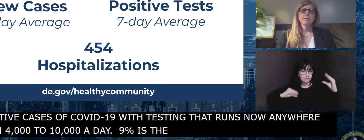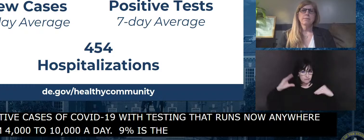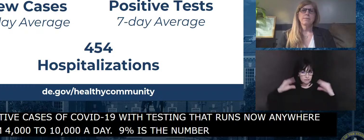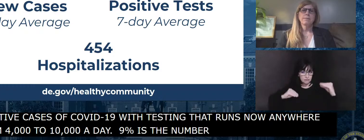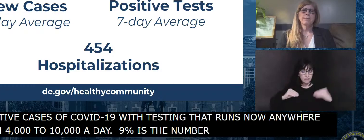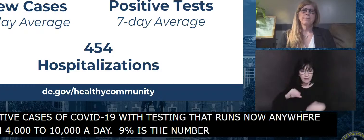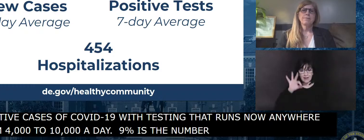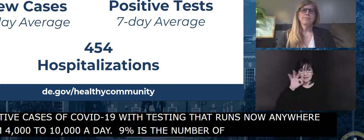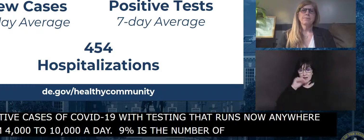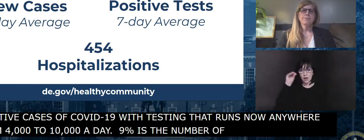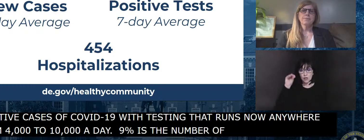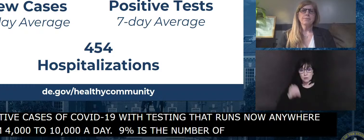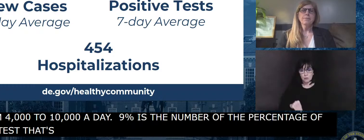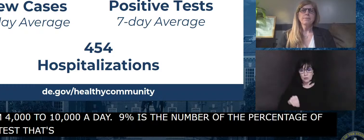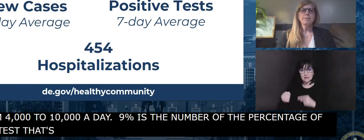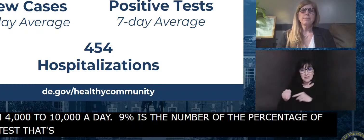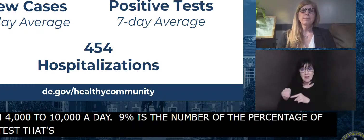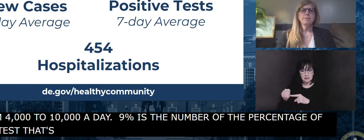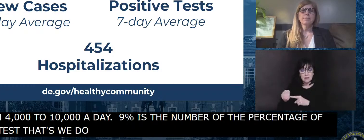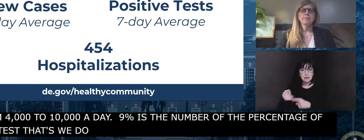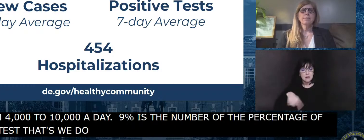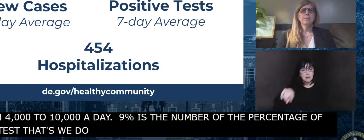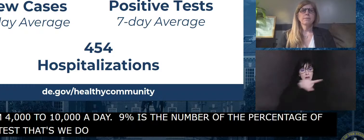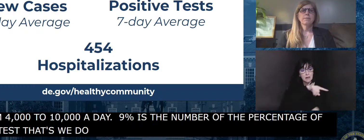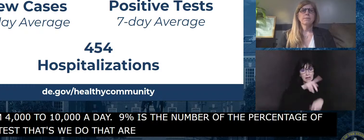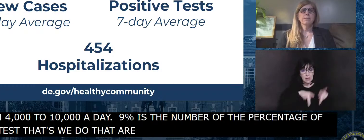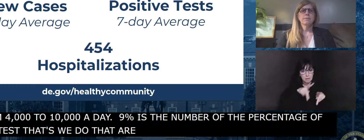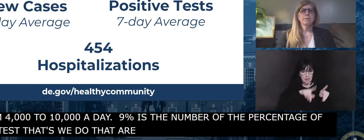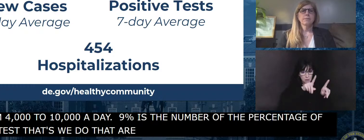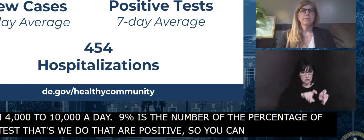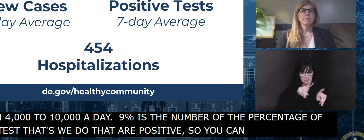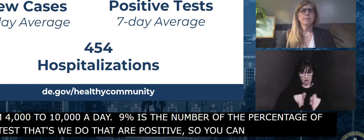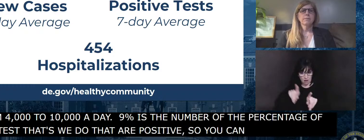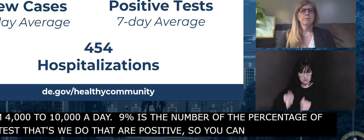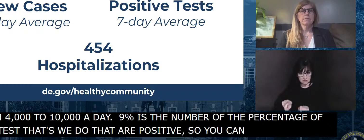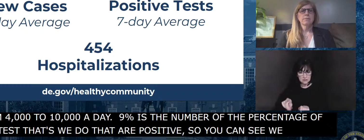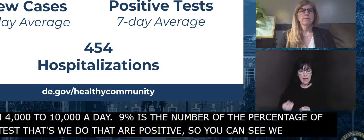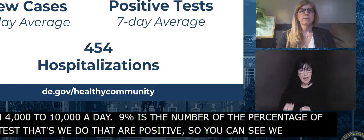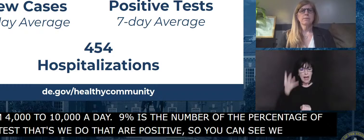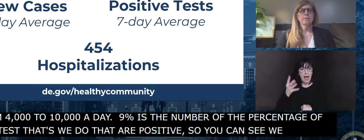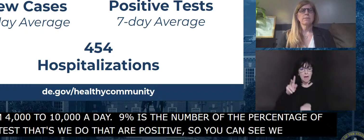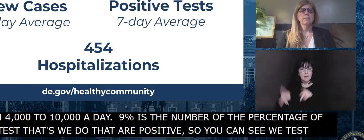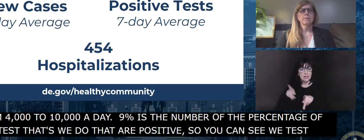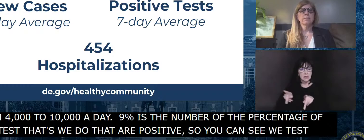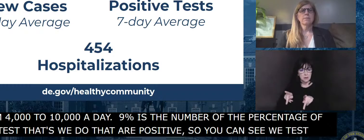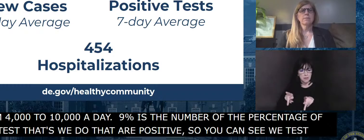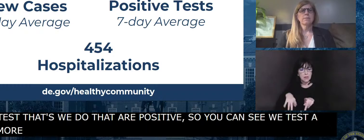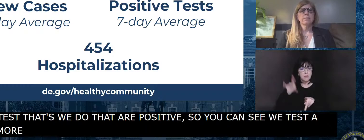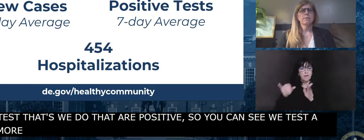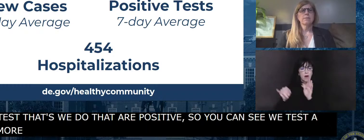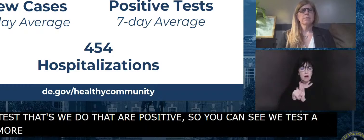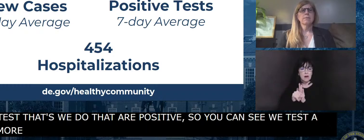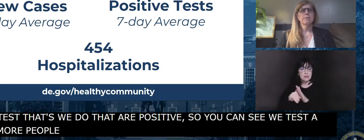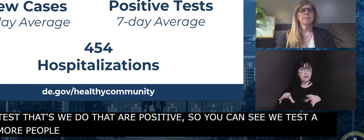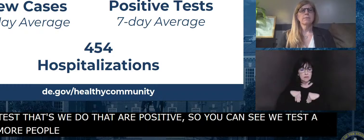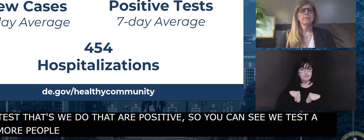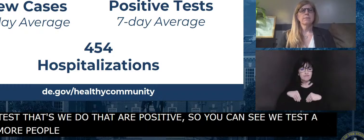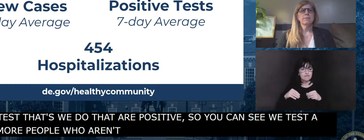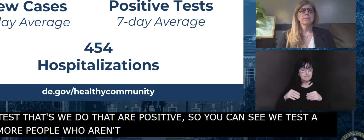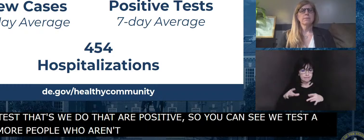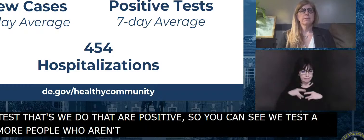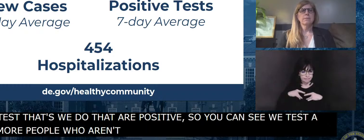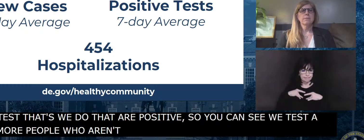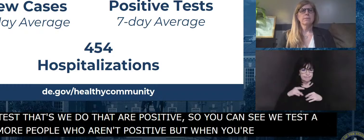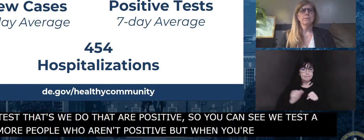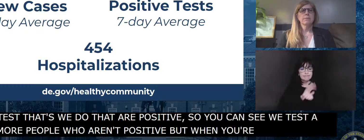tests that we do that are positive. So you can see we test a lot more people who aren't positive, but when you're testing as many people as